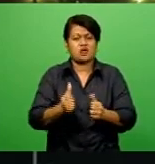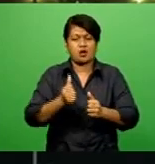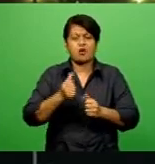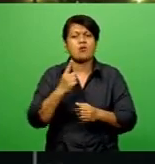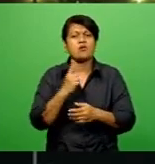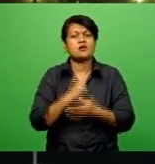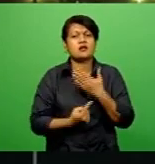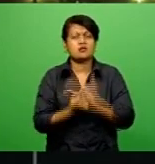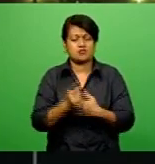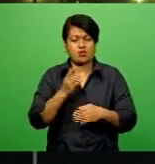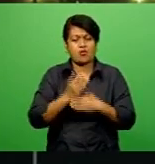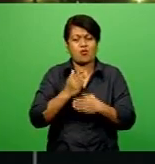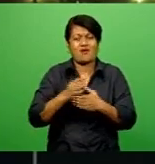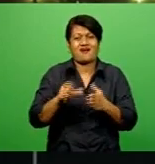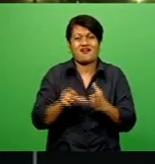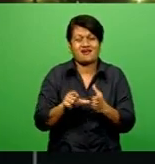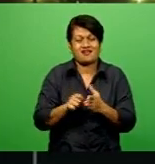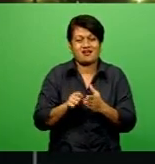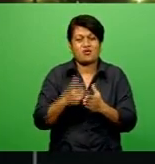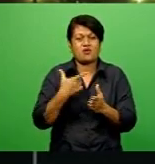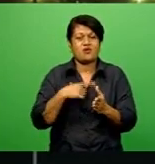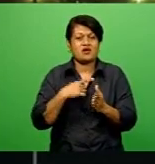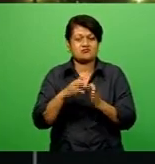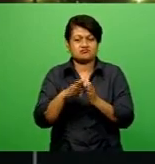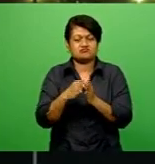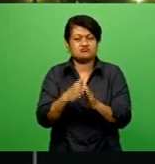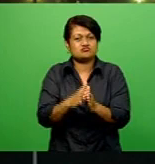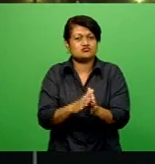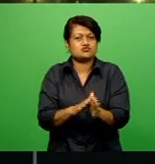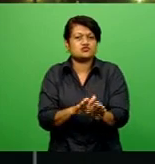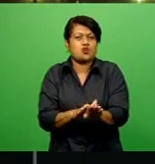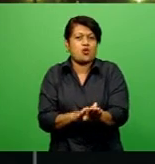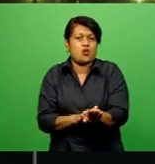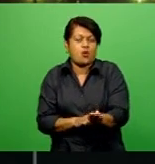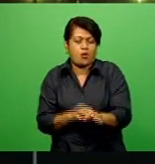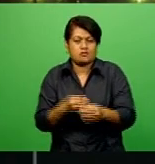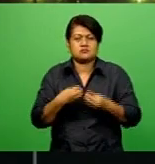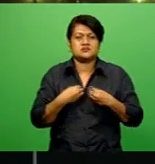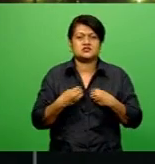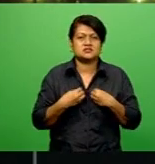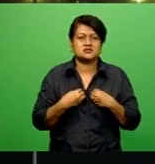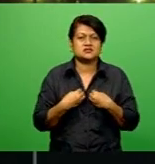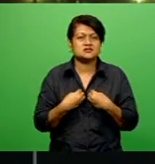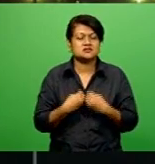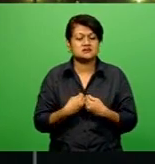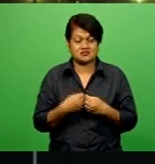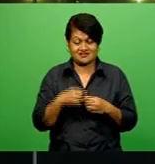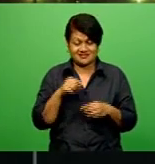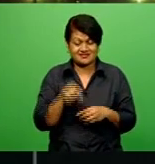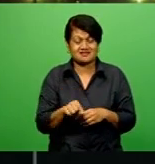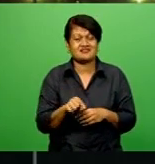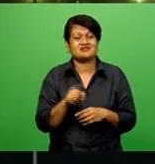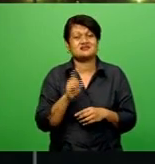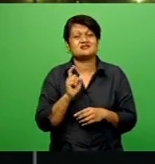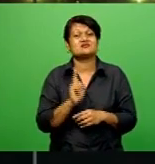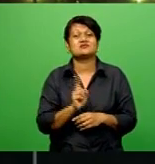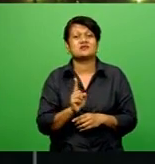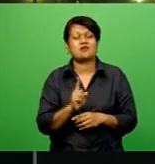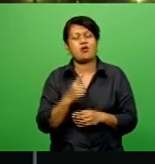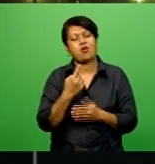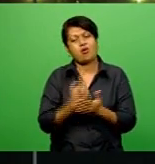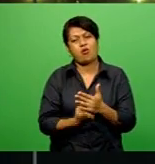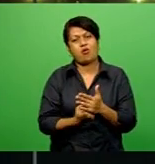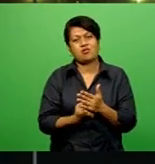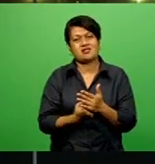the slowdown in business has also impacted them. The Namaka drivers say this is their only source of income and